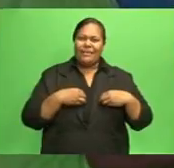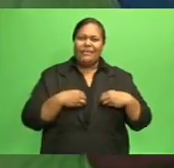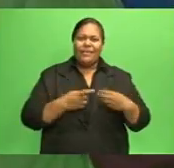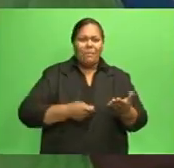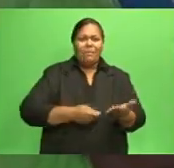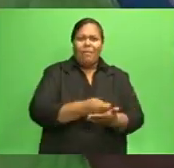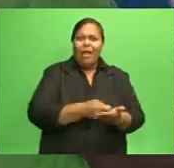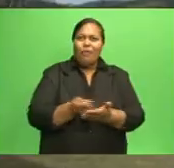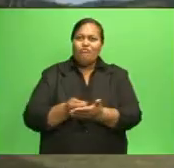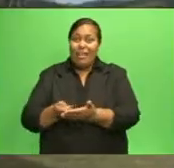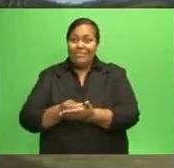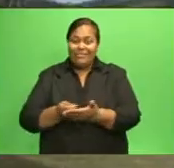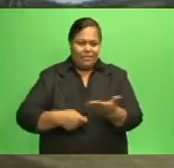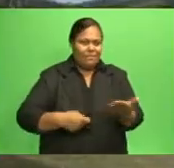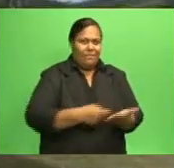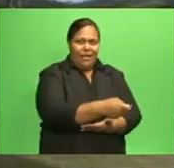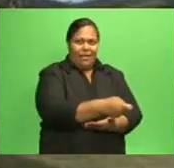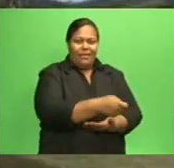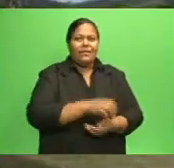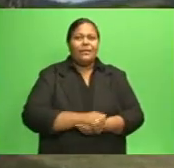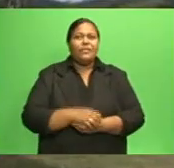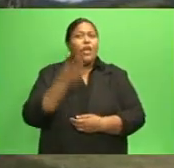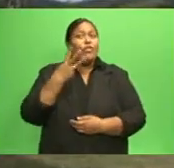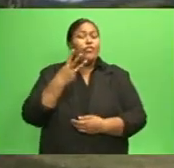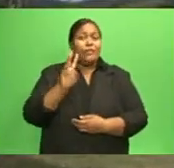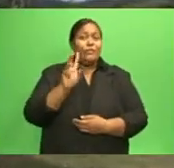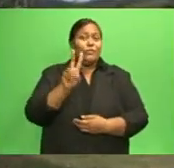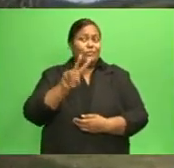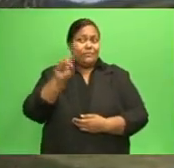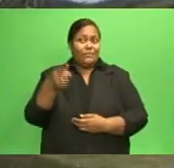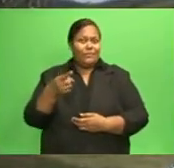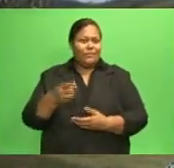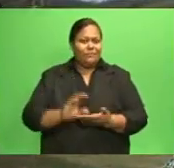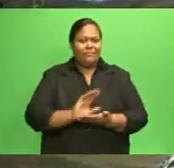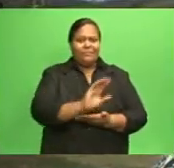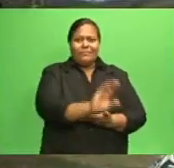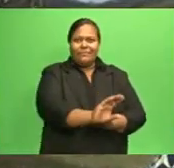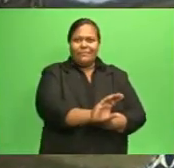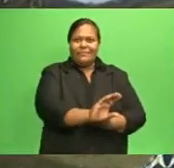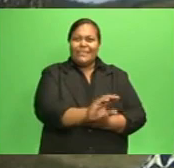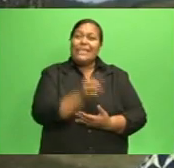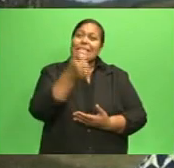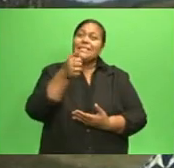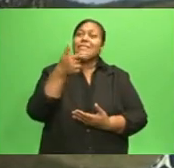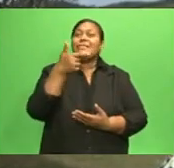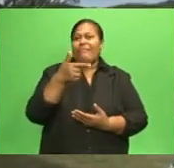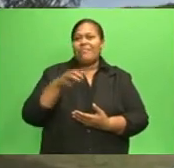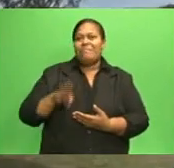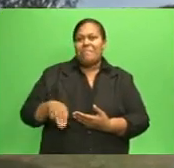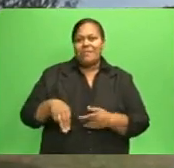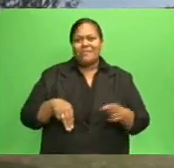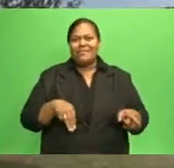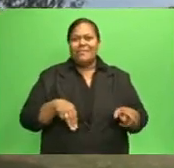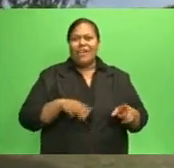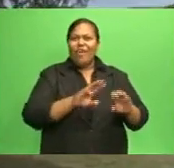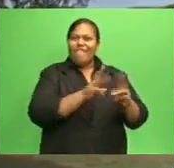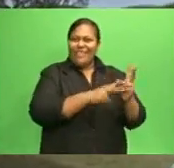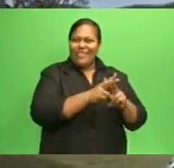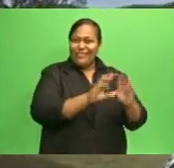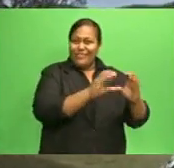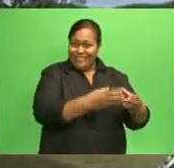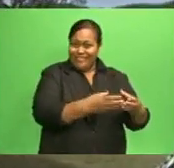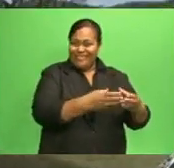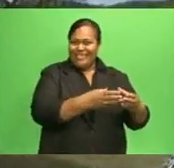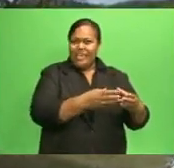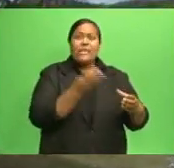from their land. There's around 32,000 that has been given for the 67 members of this Matangali. Some of them are not here, their